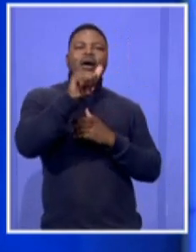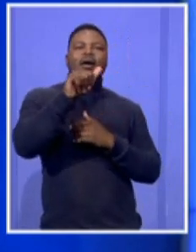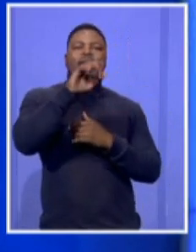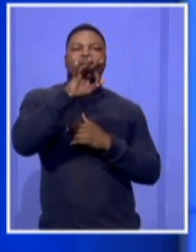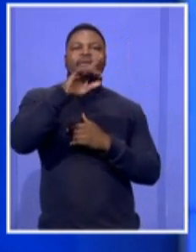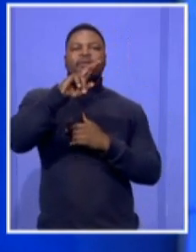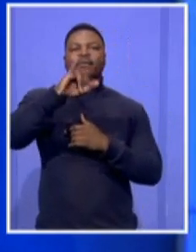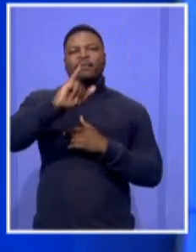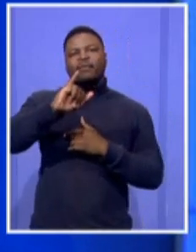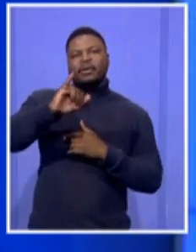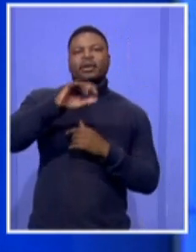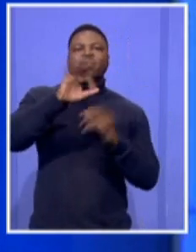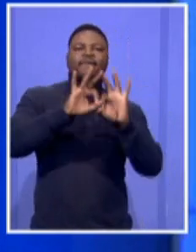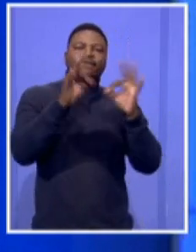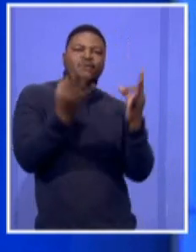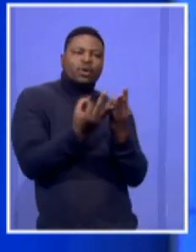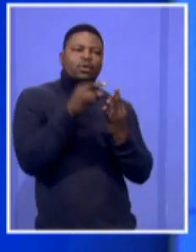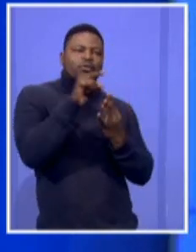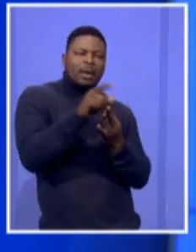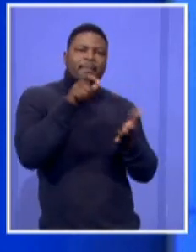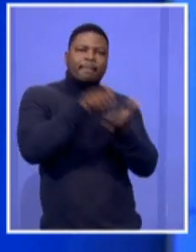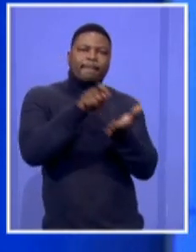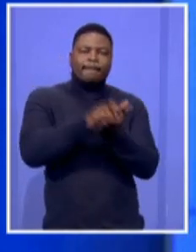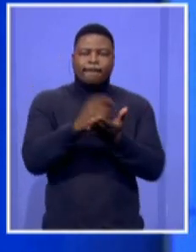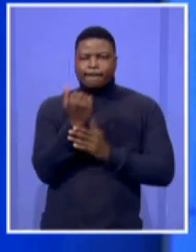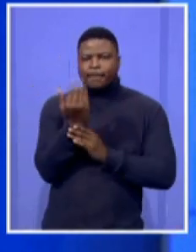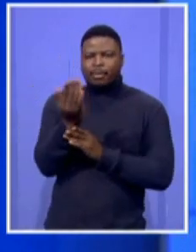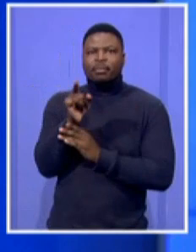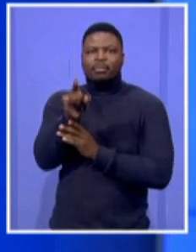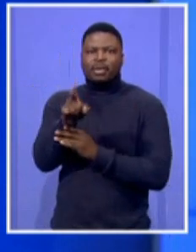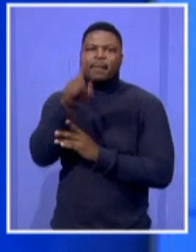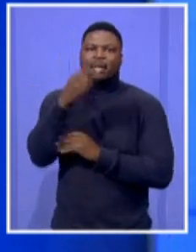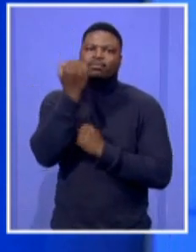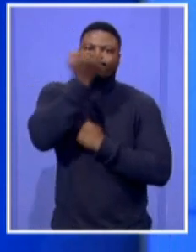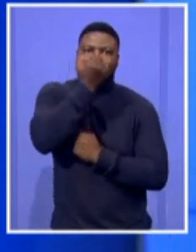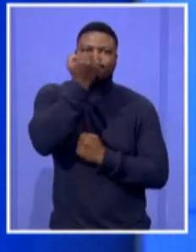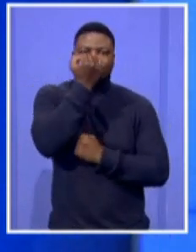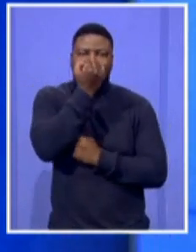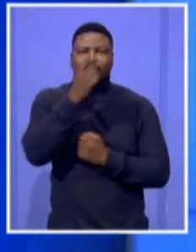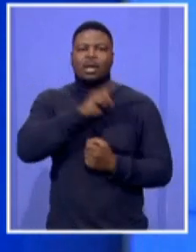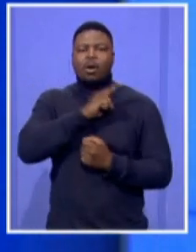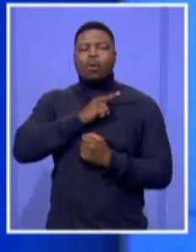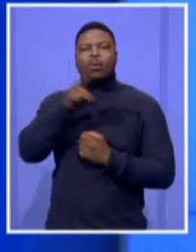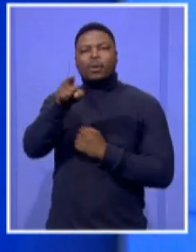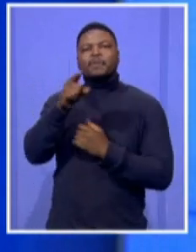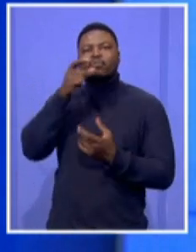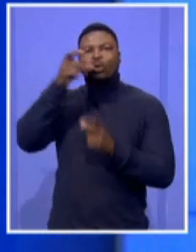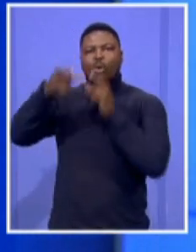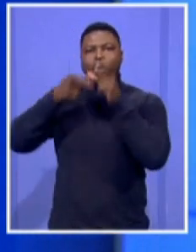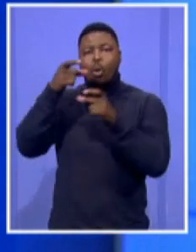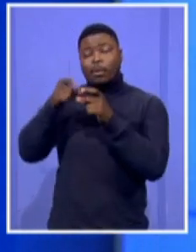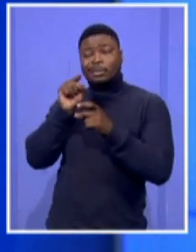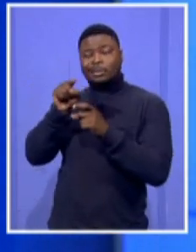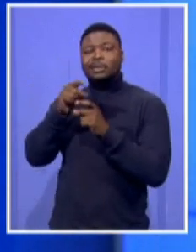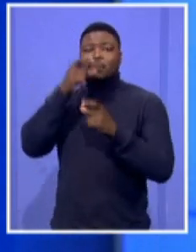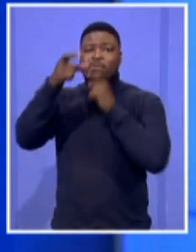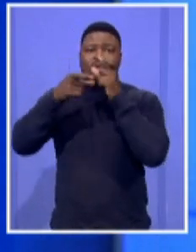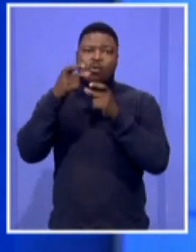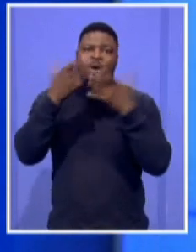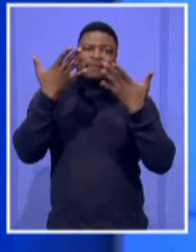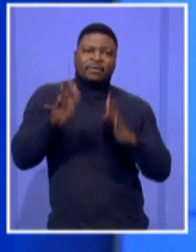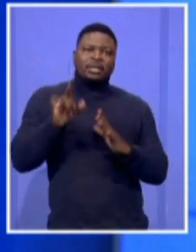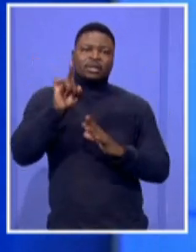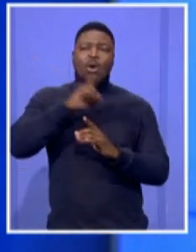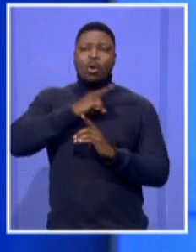defamation lawsuit. The lobby group says the lawsuit stems from Lesufi's alleged comments that AfriForum is a